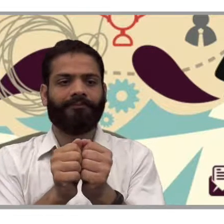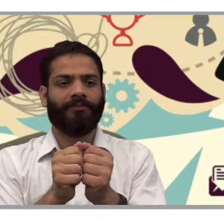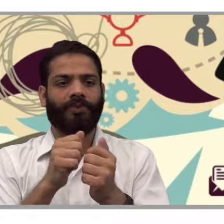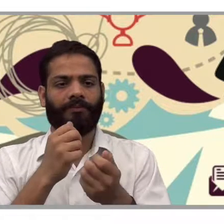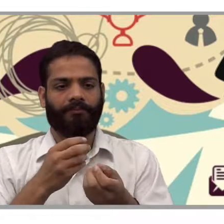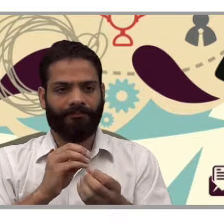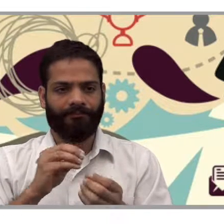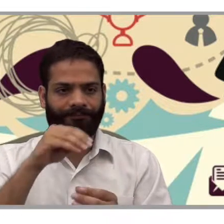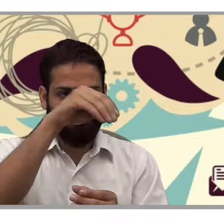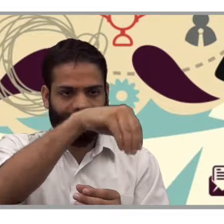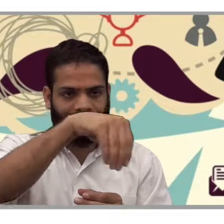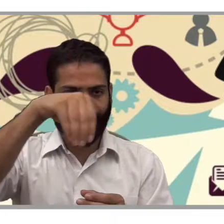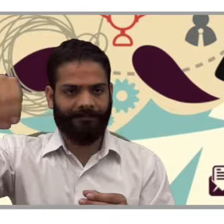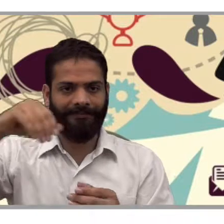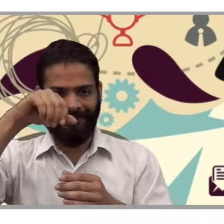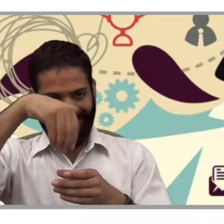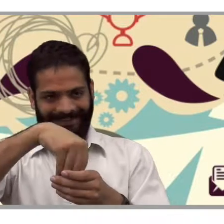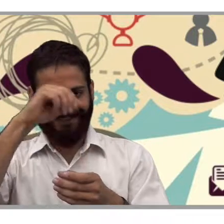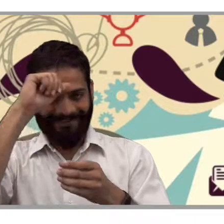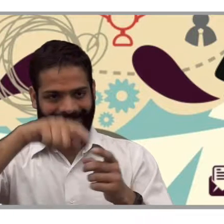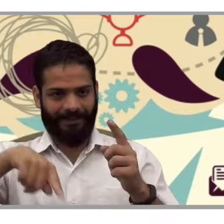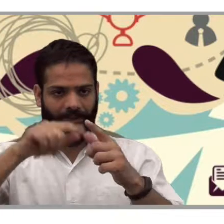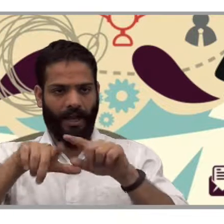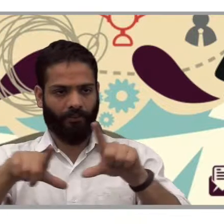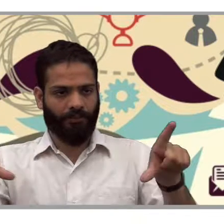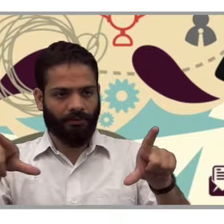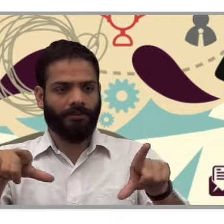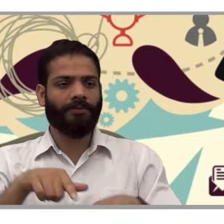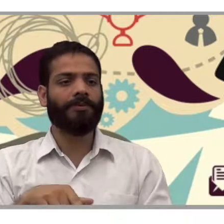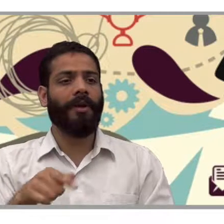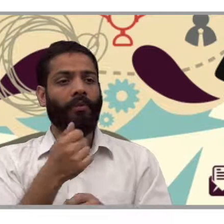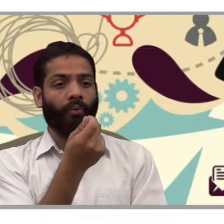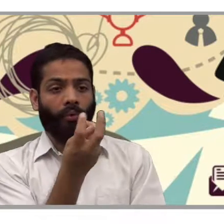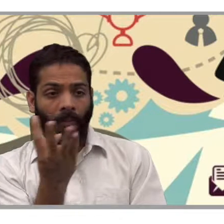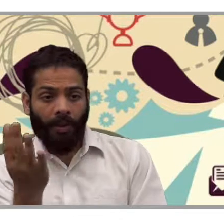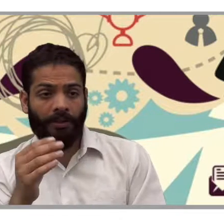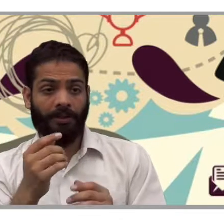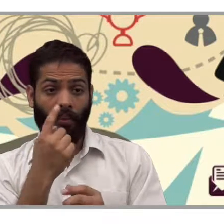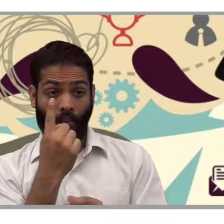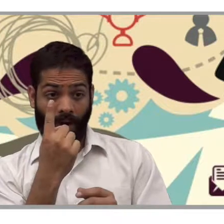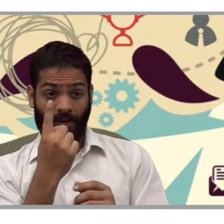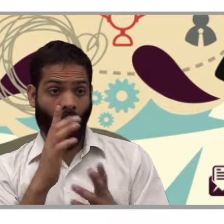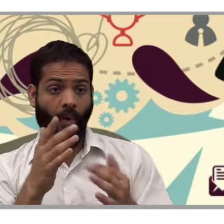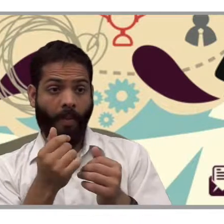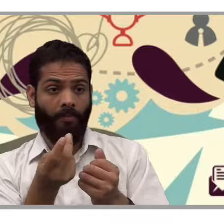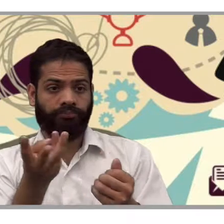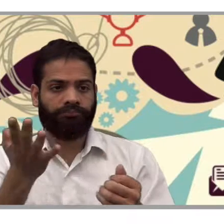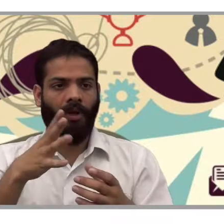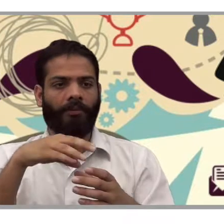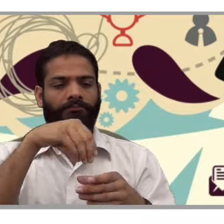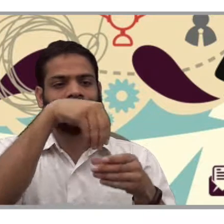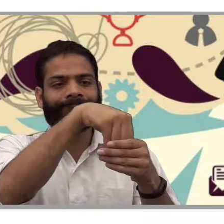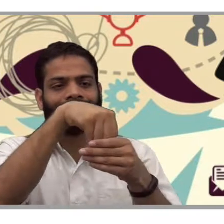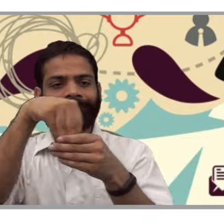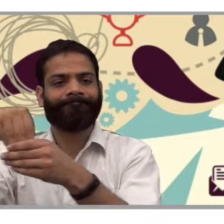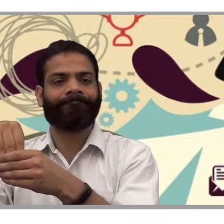one, the position of the numeral is strictly postnominal. However, the numeral 1, O-N-E, the